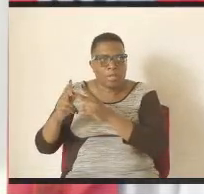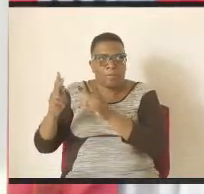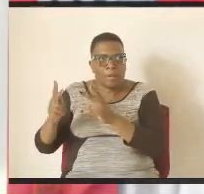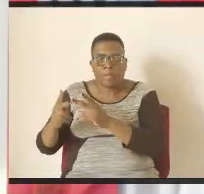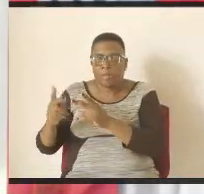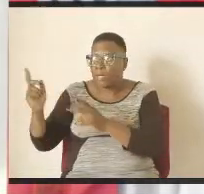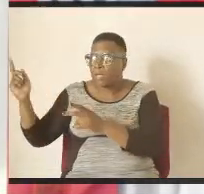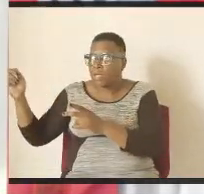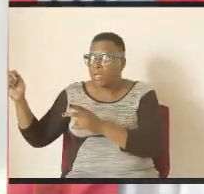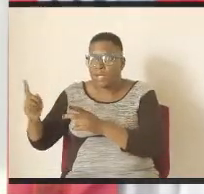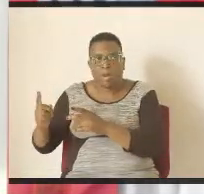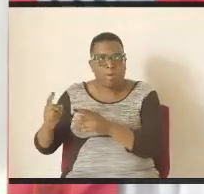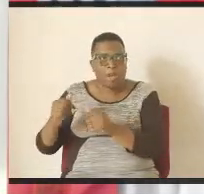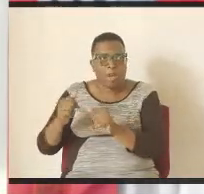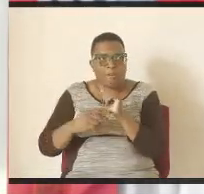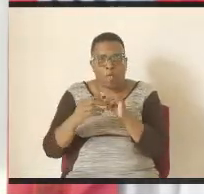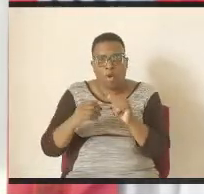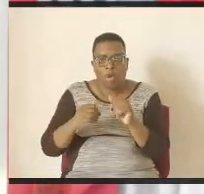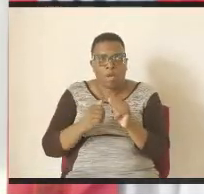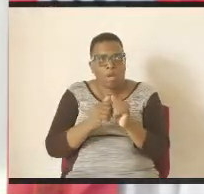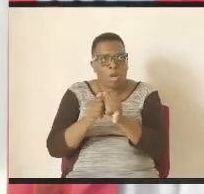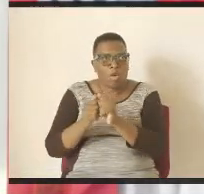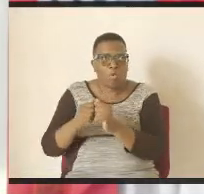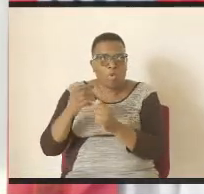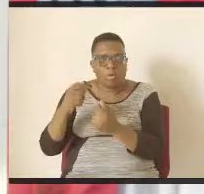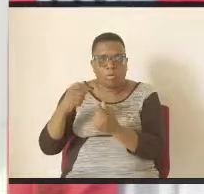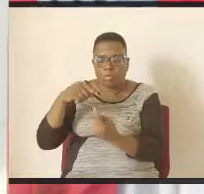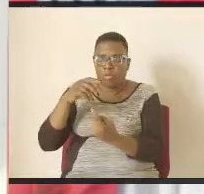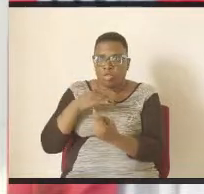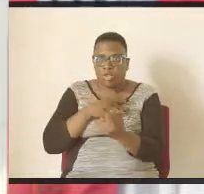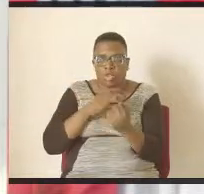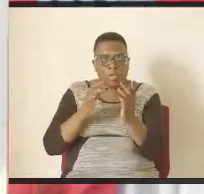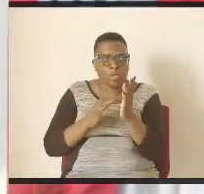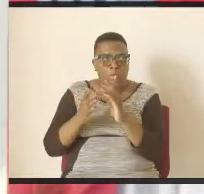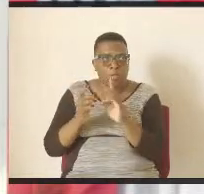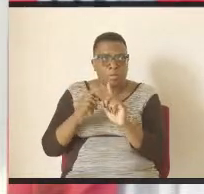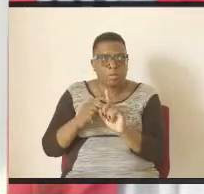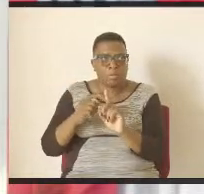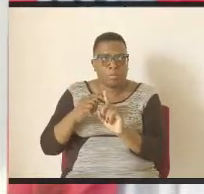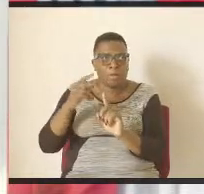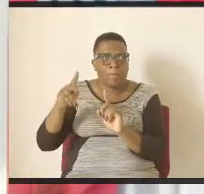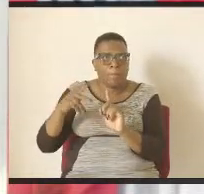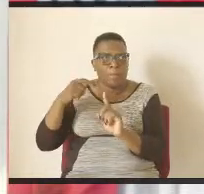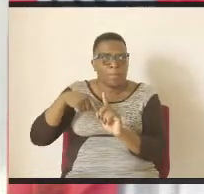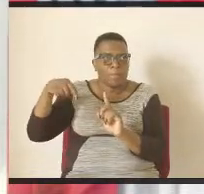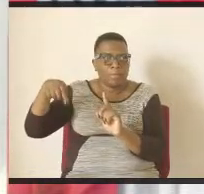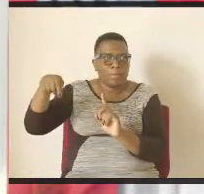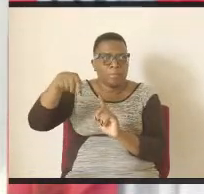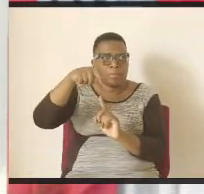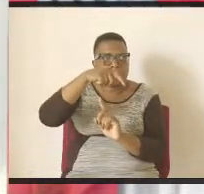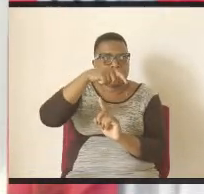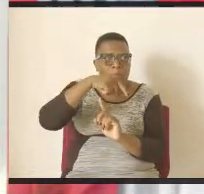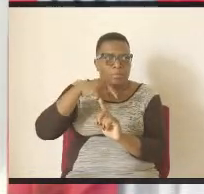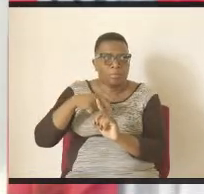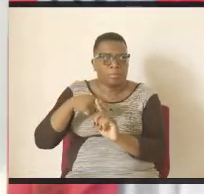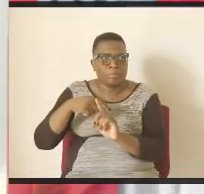garrison around him. This ought to make us just cry. They stripped